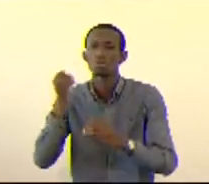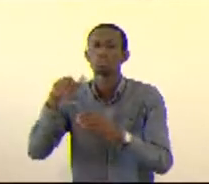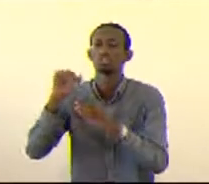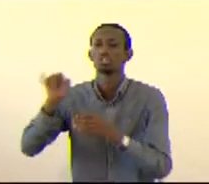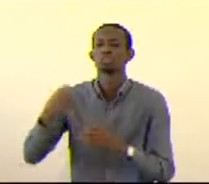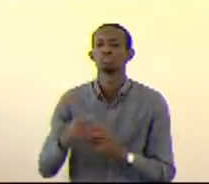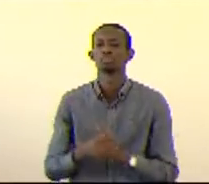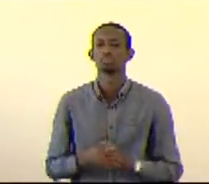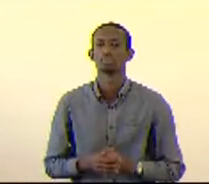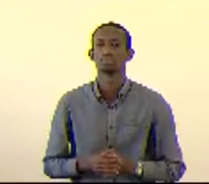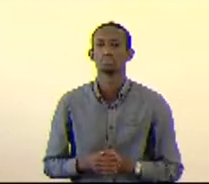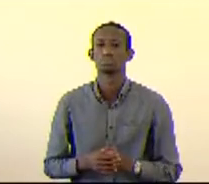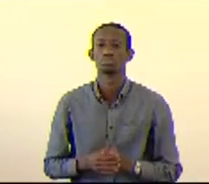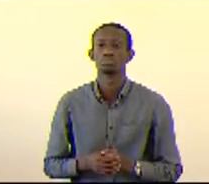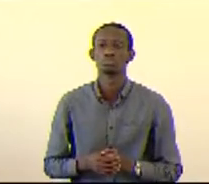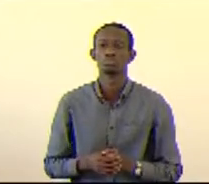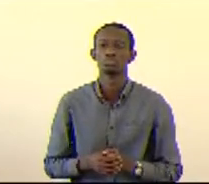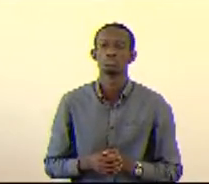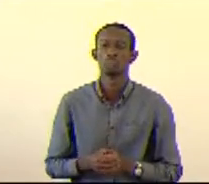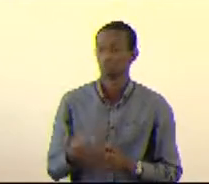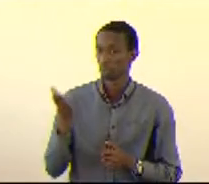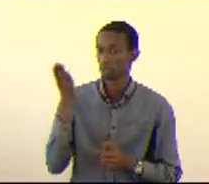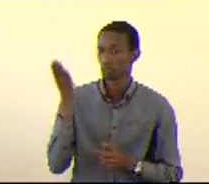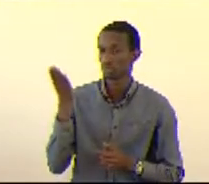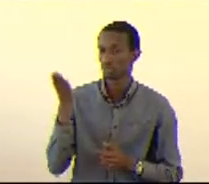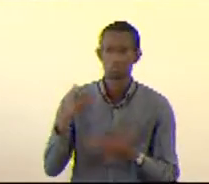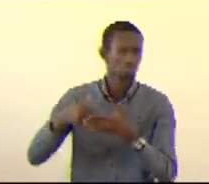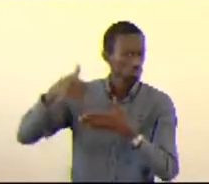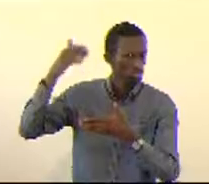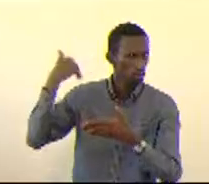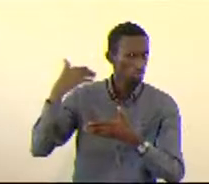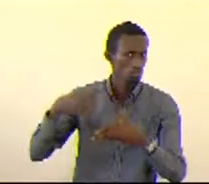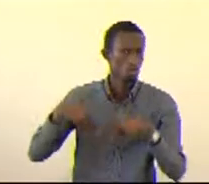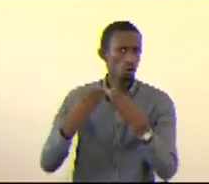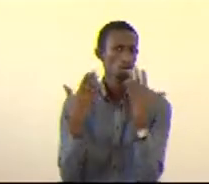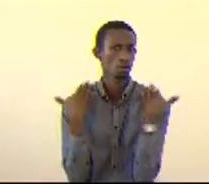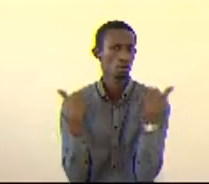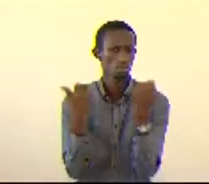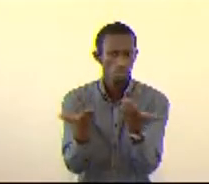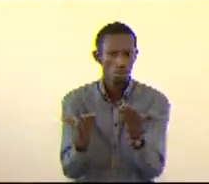that is all about our previous assignment. Okay?